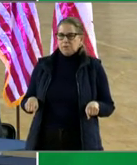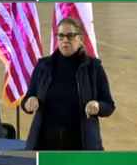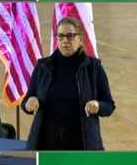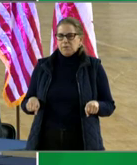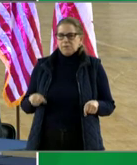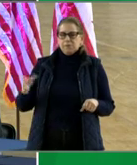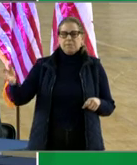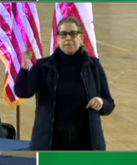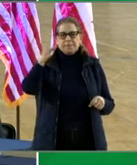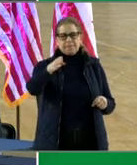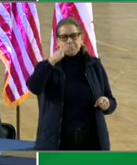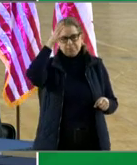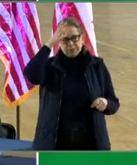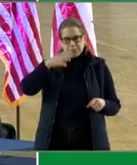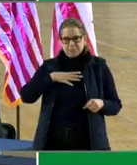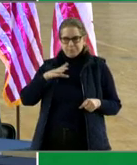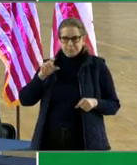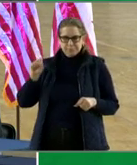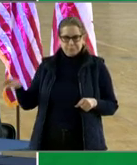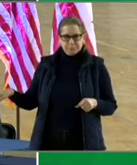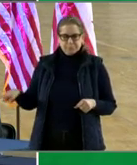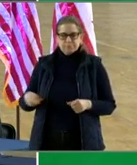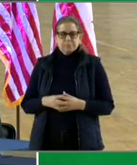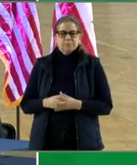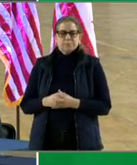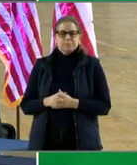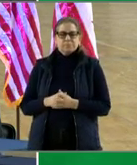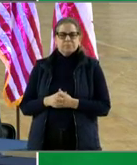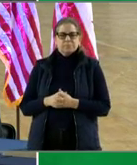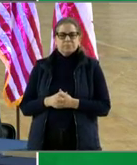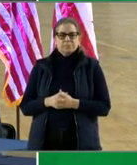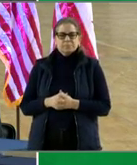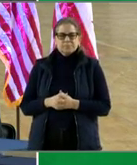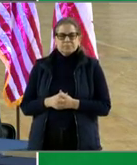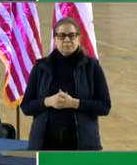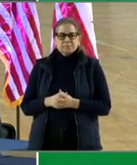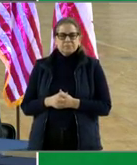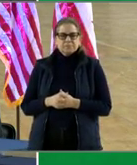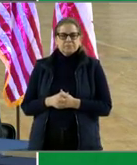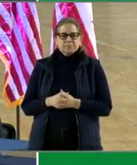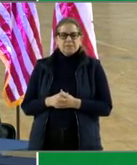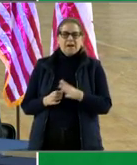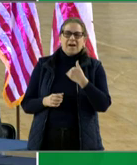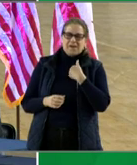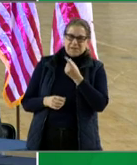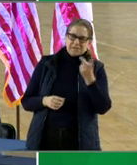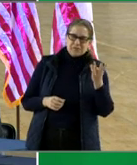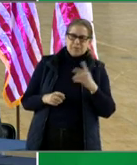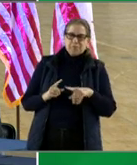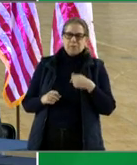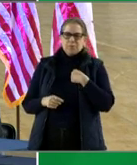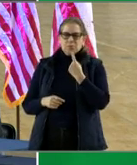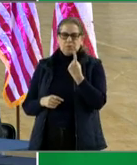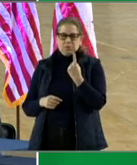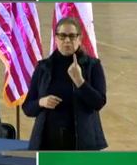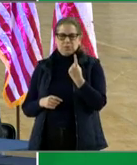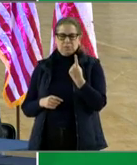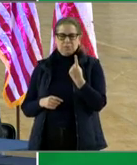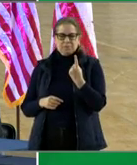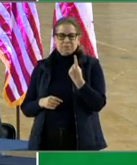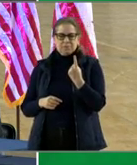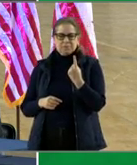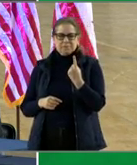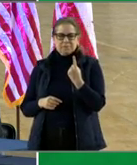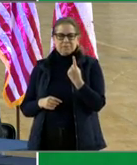Mark? Yes, so one quick question, or several questions, but quickly first. Are you going